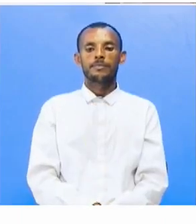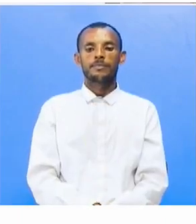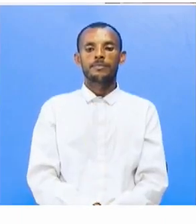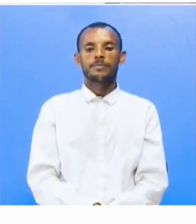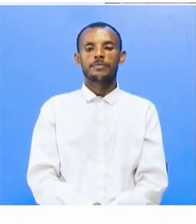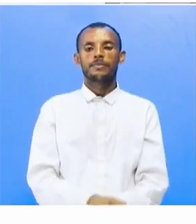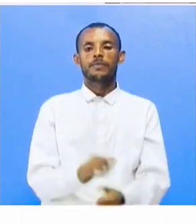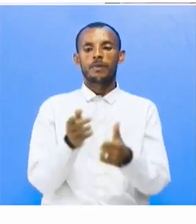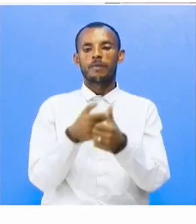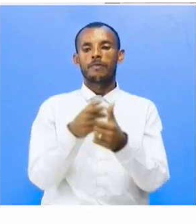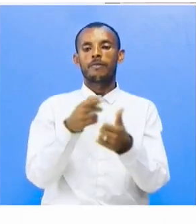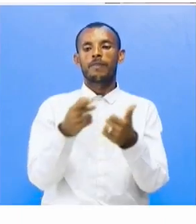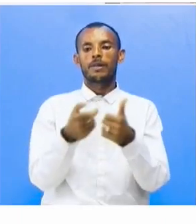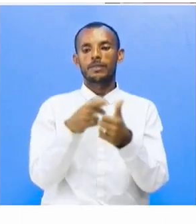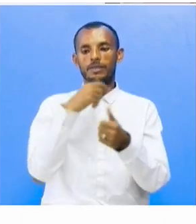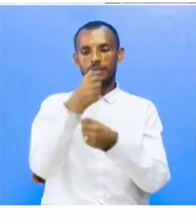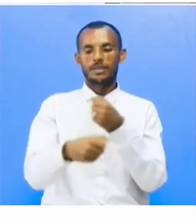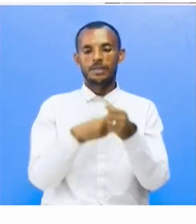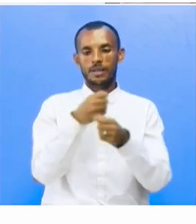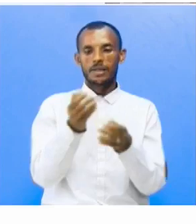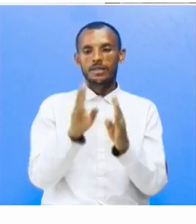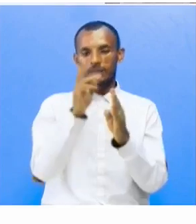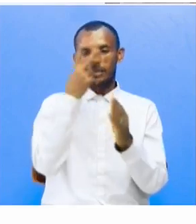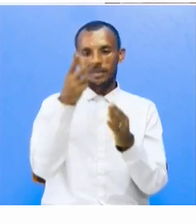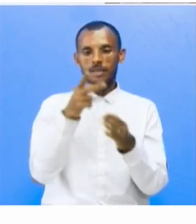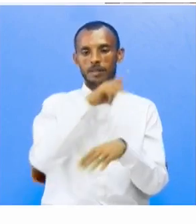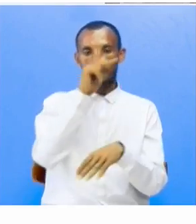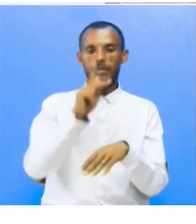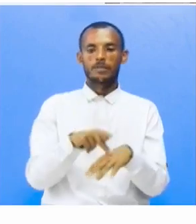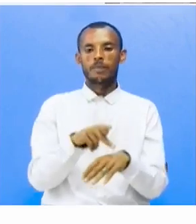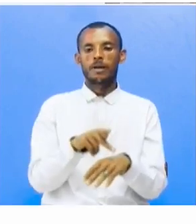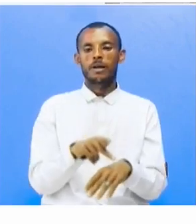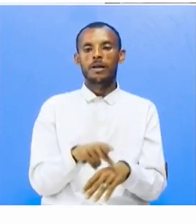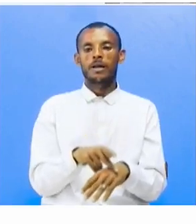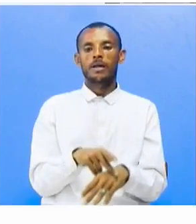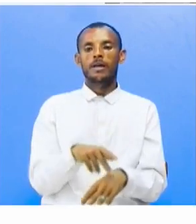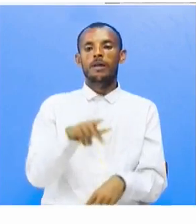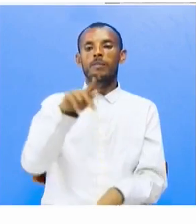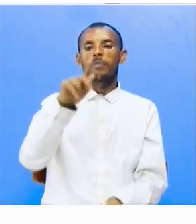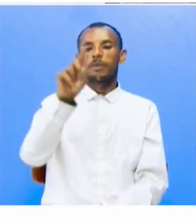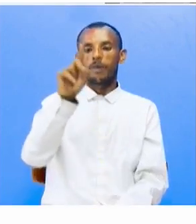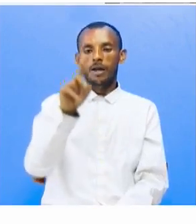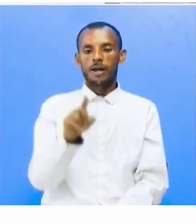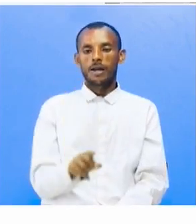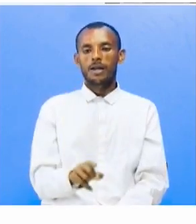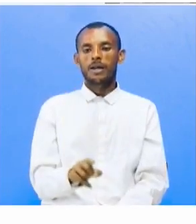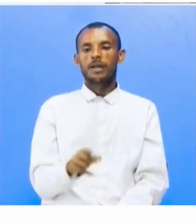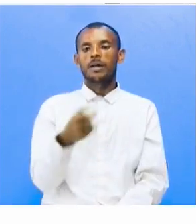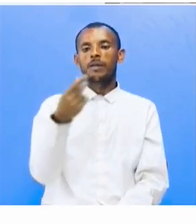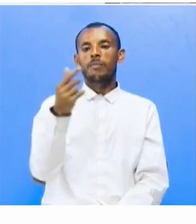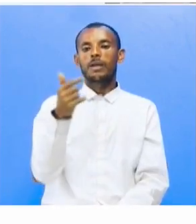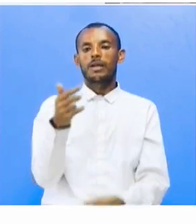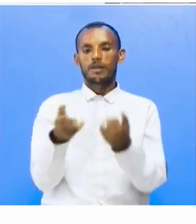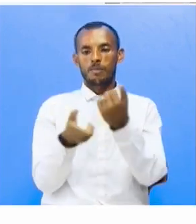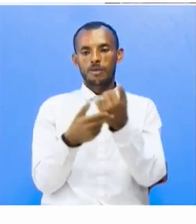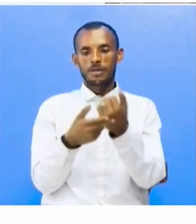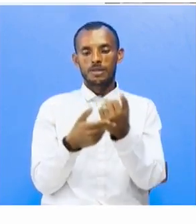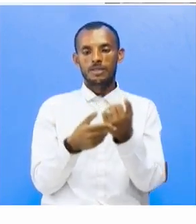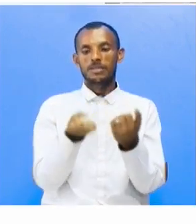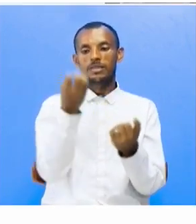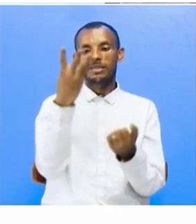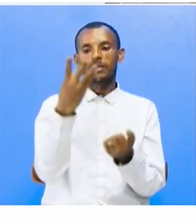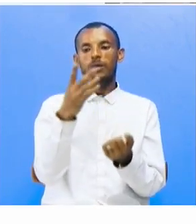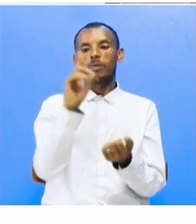On first year, let's say the principal first year, P1, and the money initially deposited is how much?